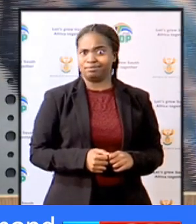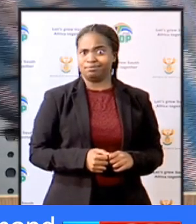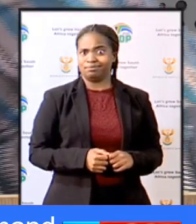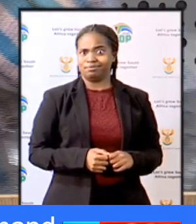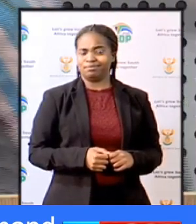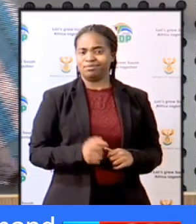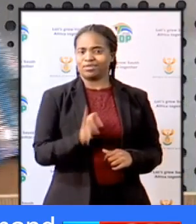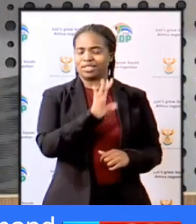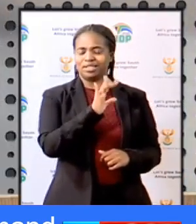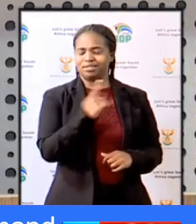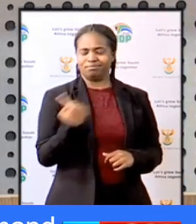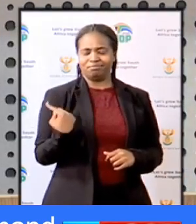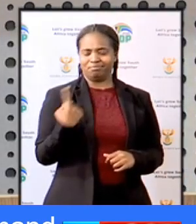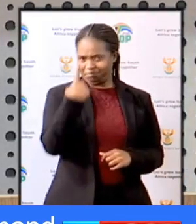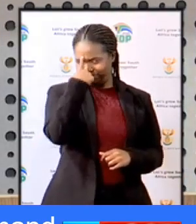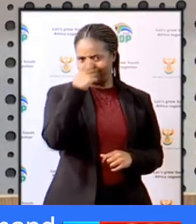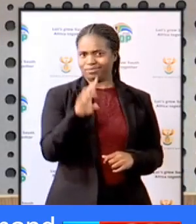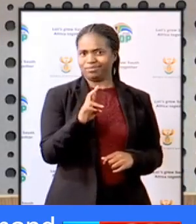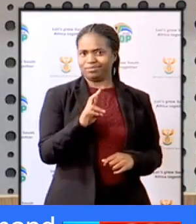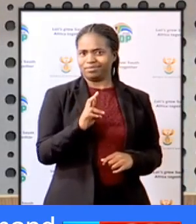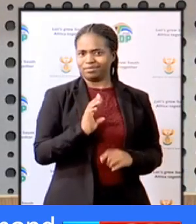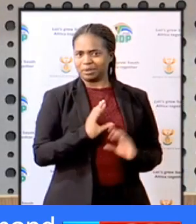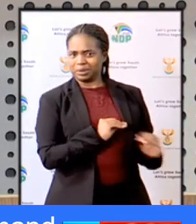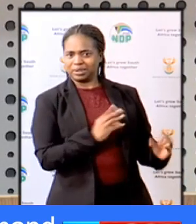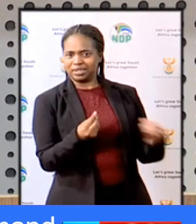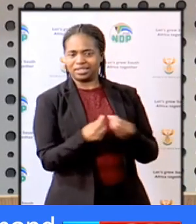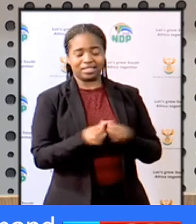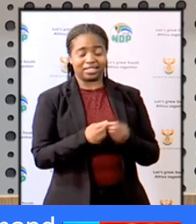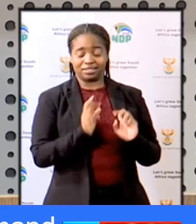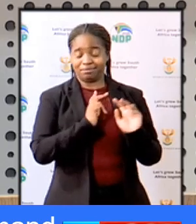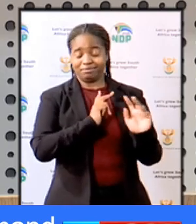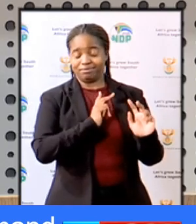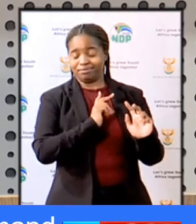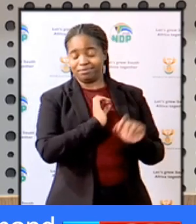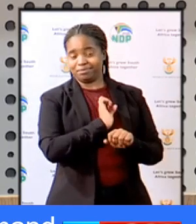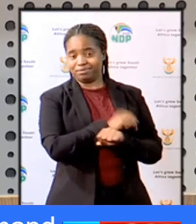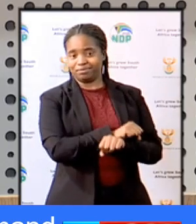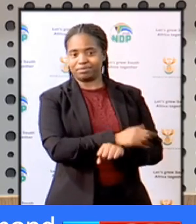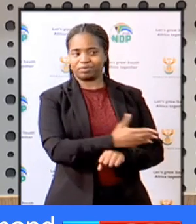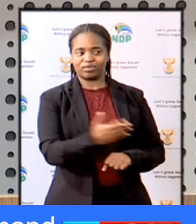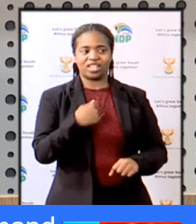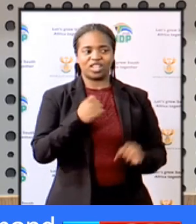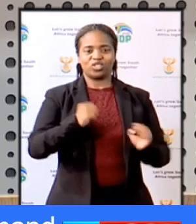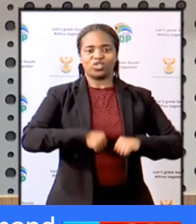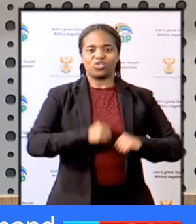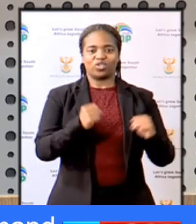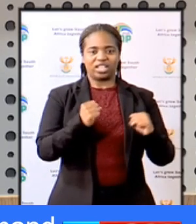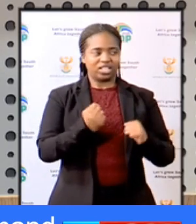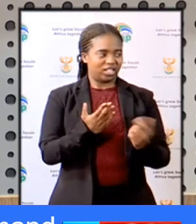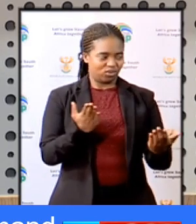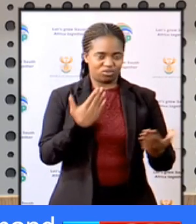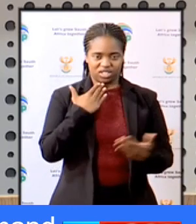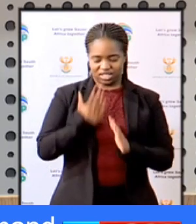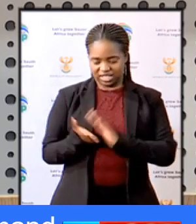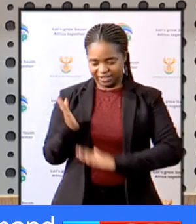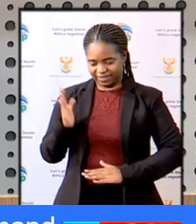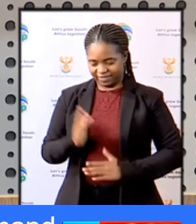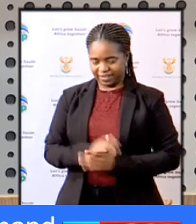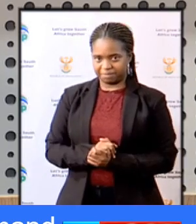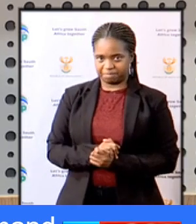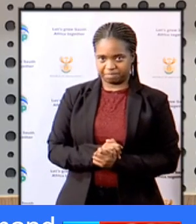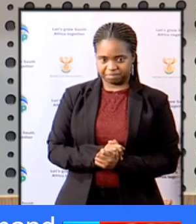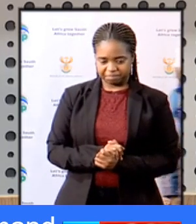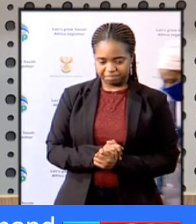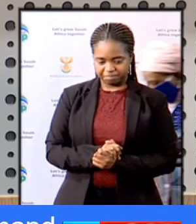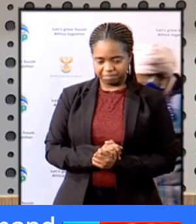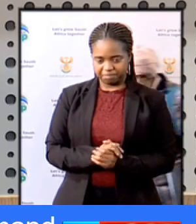The witticism by the Minister of Justice, and we greet our colleague who had to leave. Yeah. So I